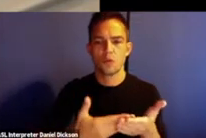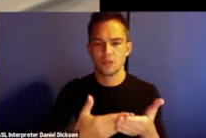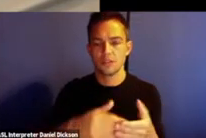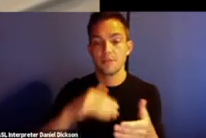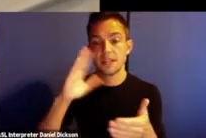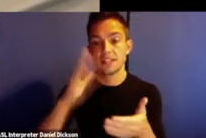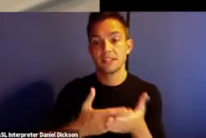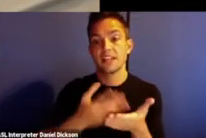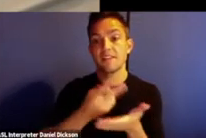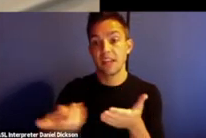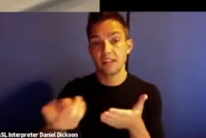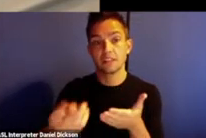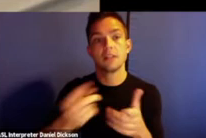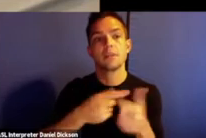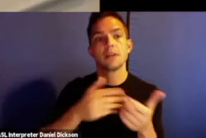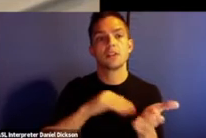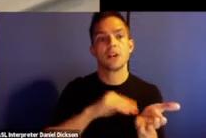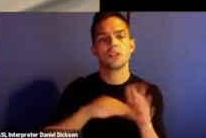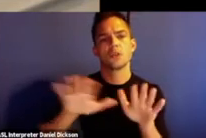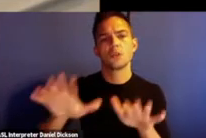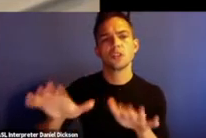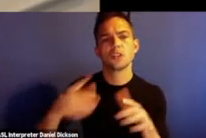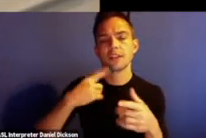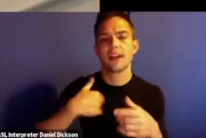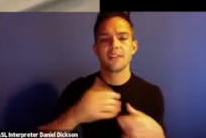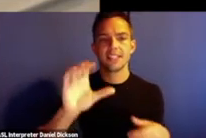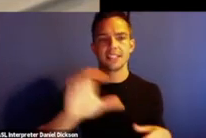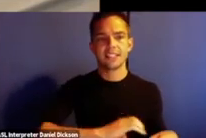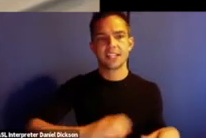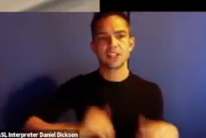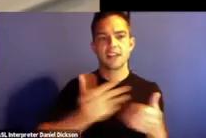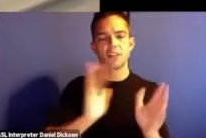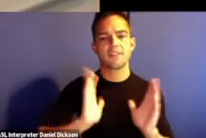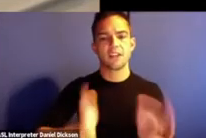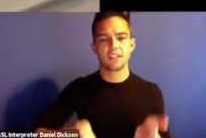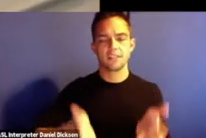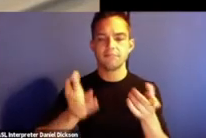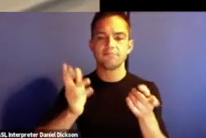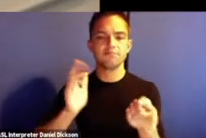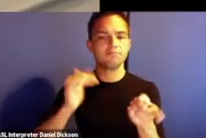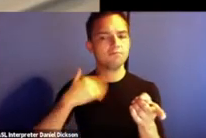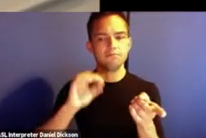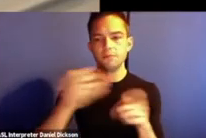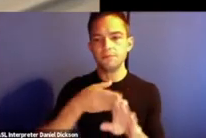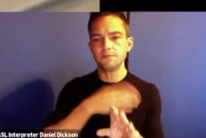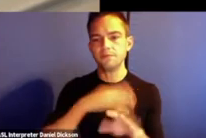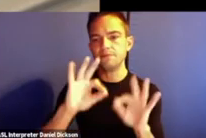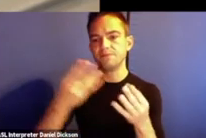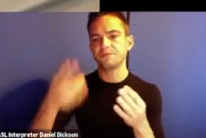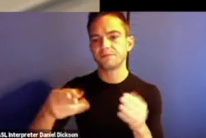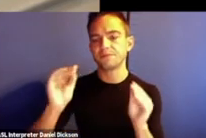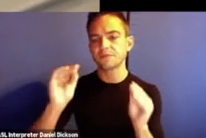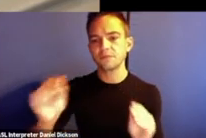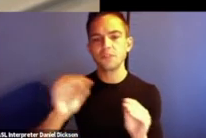son failed. And my doctor reassured me that I had a C-section and everything was fine. And we have no prior family history,